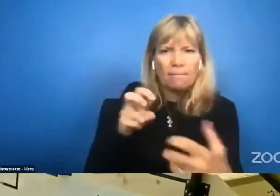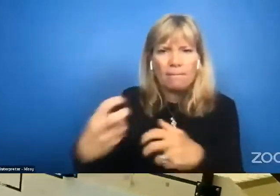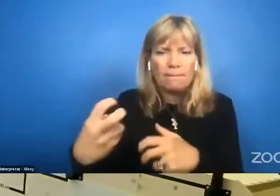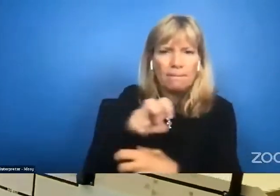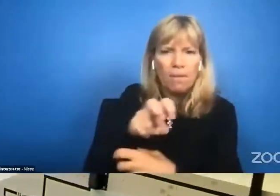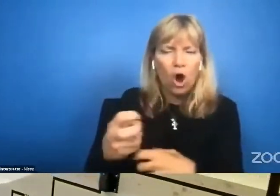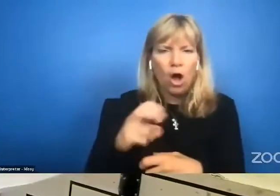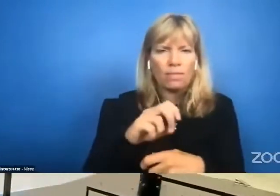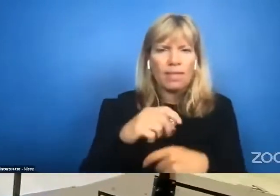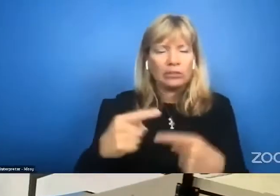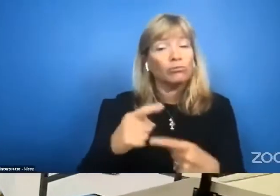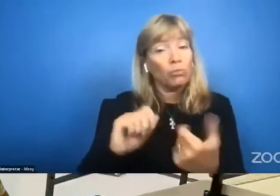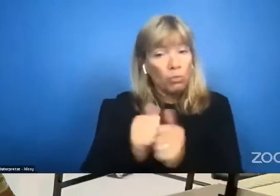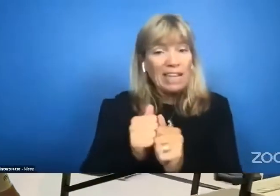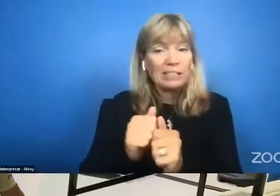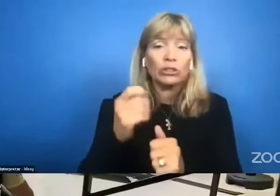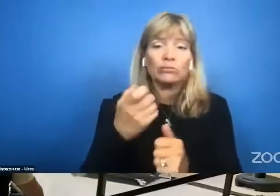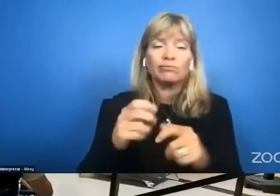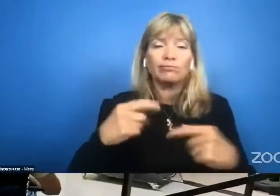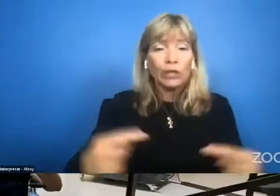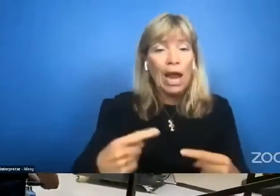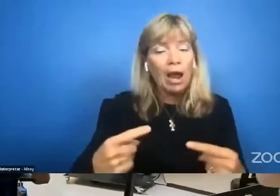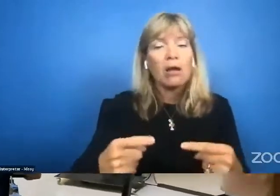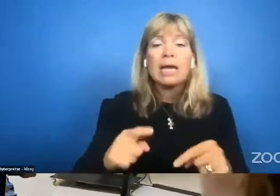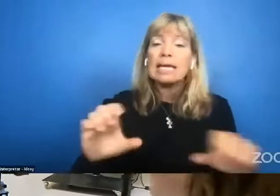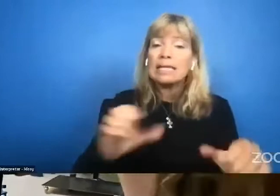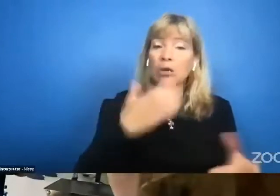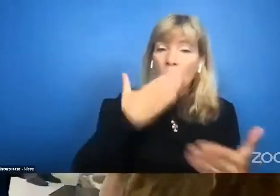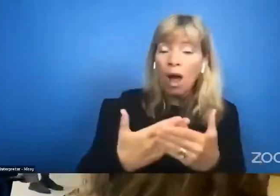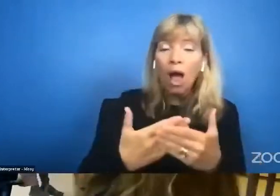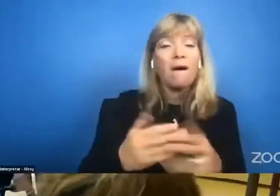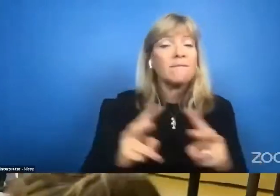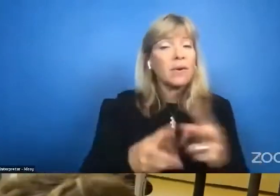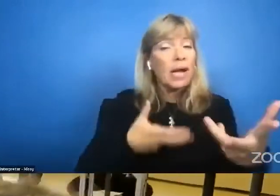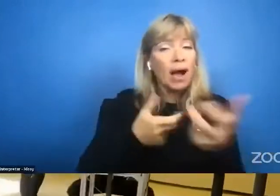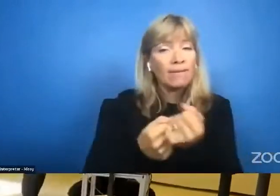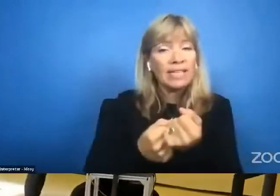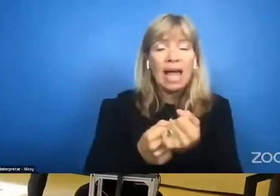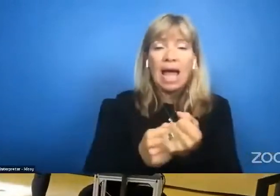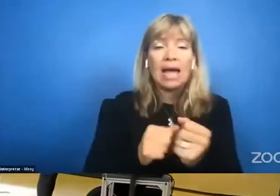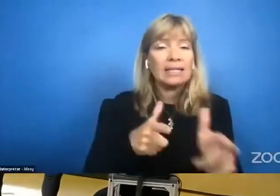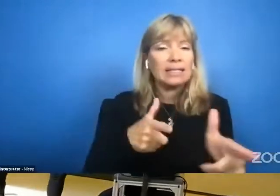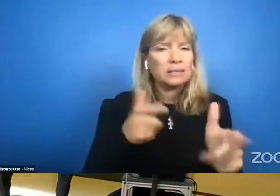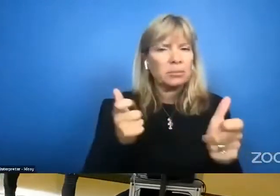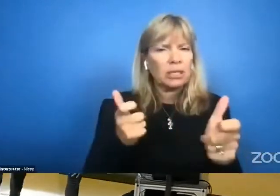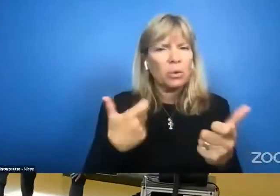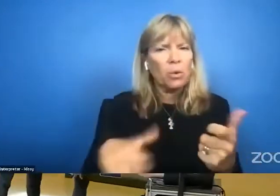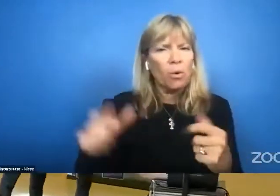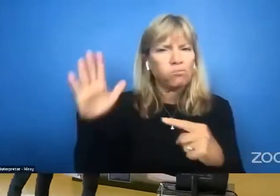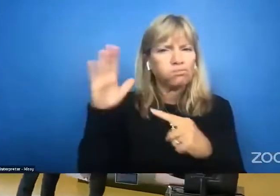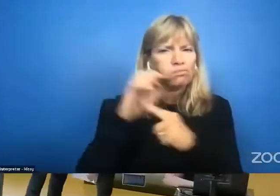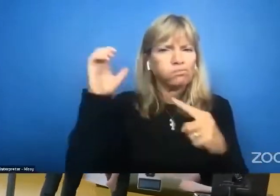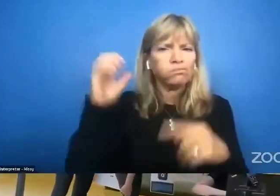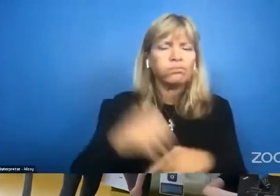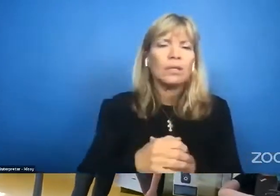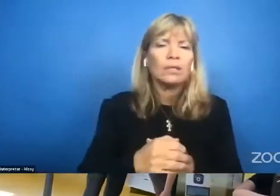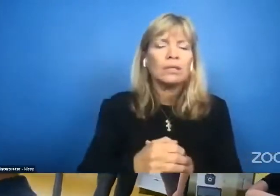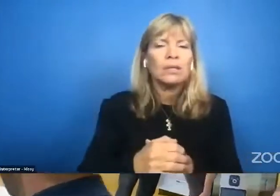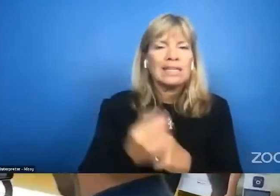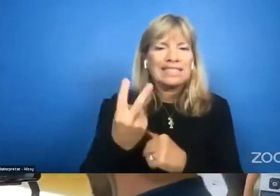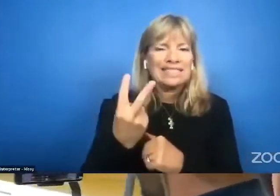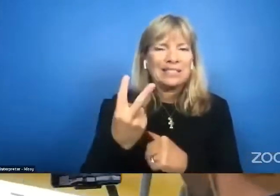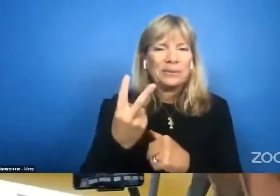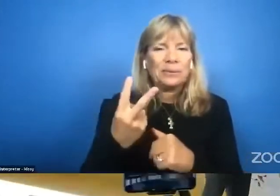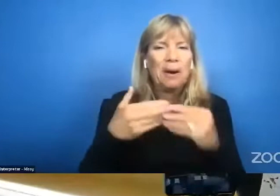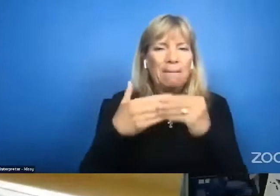it, and he did it well, confidently. And the speed is exceptional. There is the 2 pilots chatting to each other. And